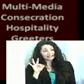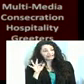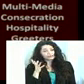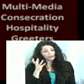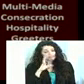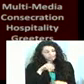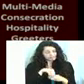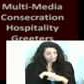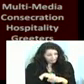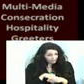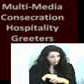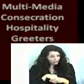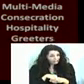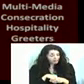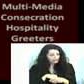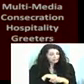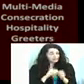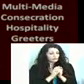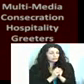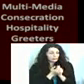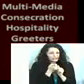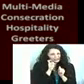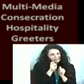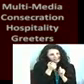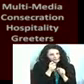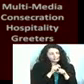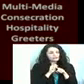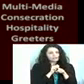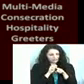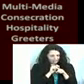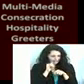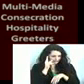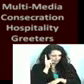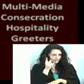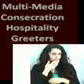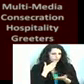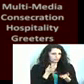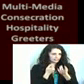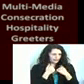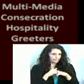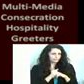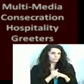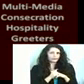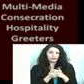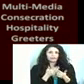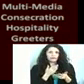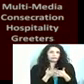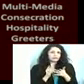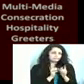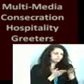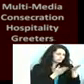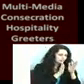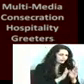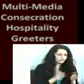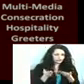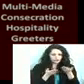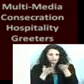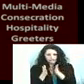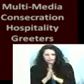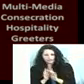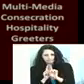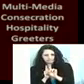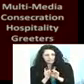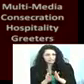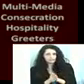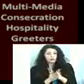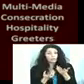in worship, but you would like just a little bit of training, then that's the day for you. If you want to be an acolyte or a server, a reader, an usher,